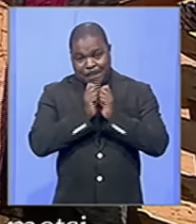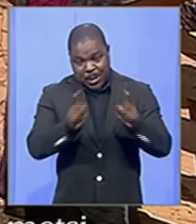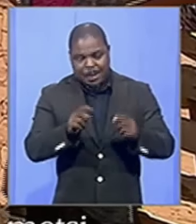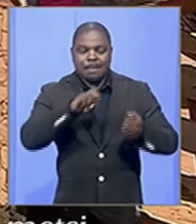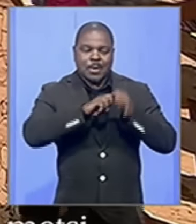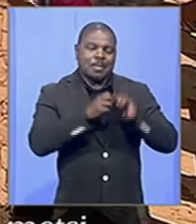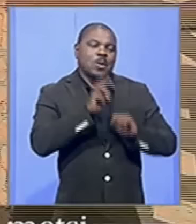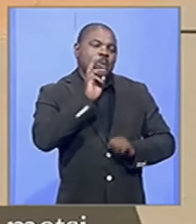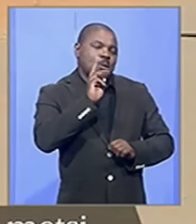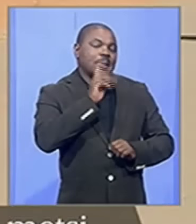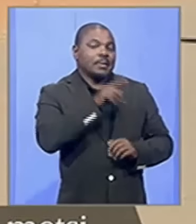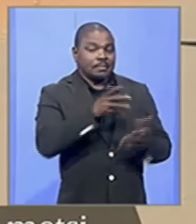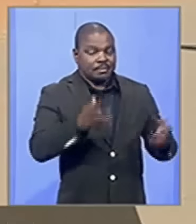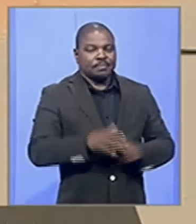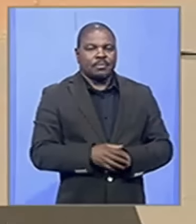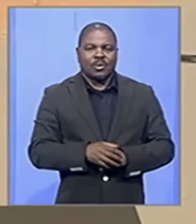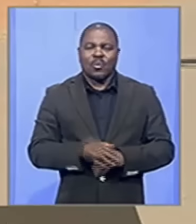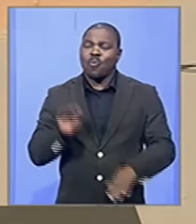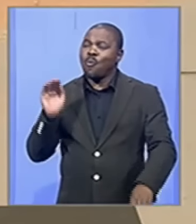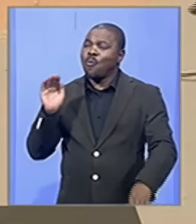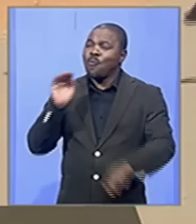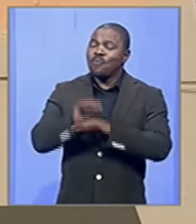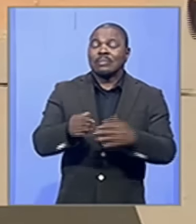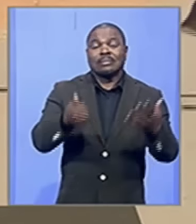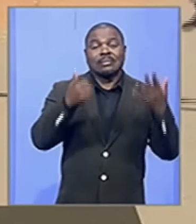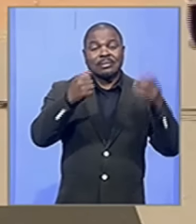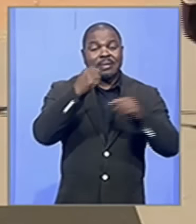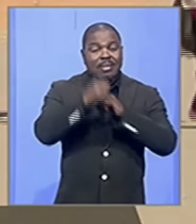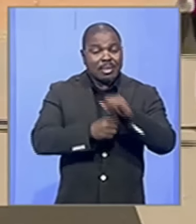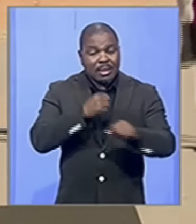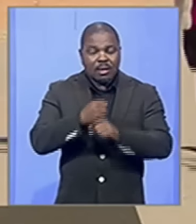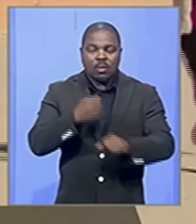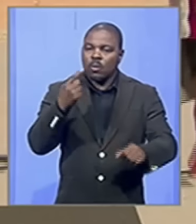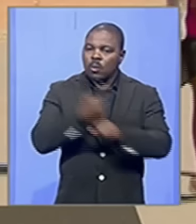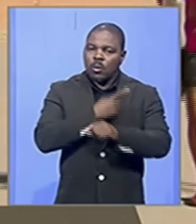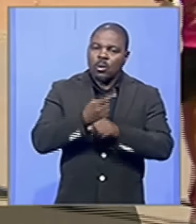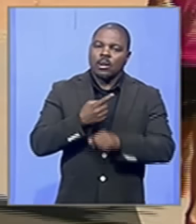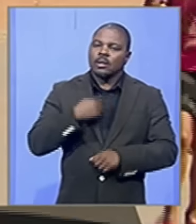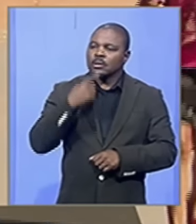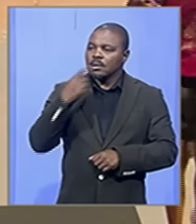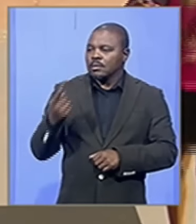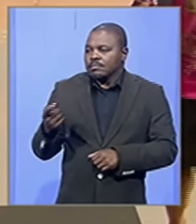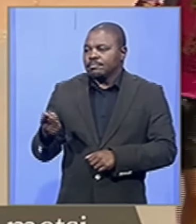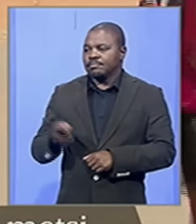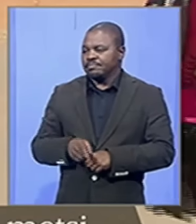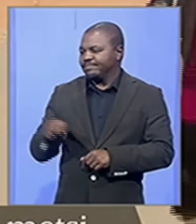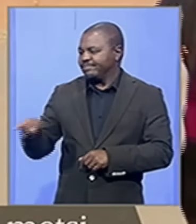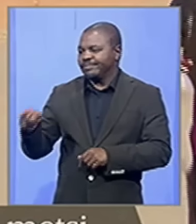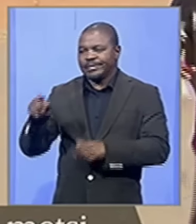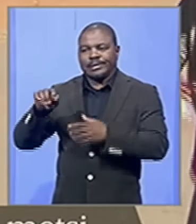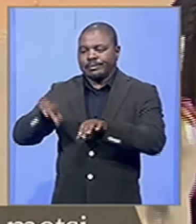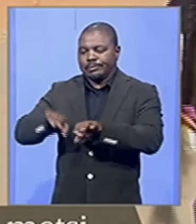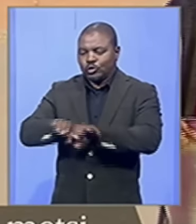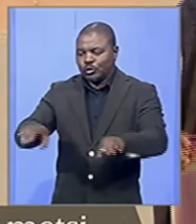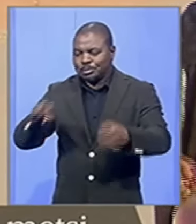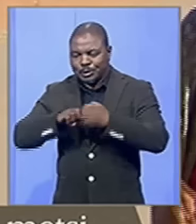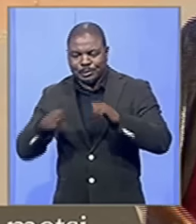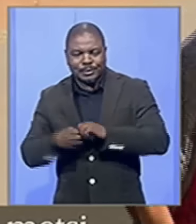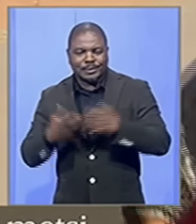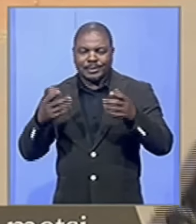It's now more than 6 years that we have been lying that every time there's a pipe story, the pipe is